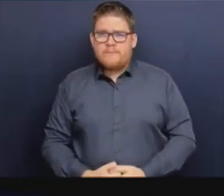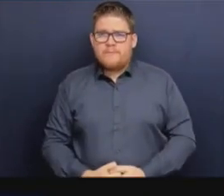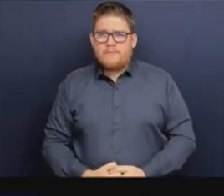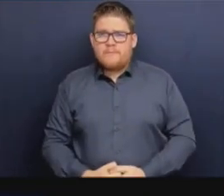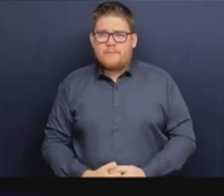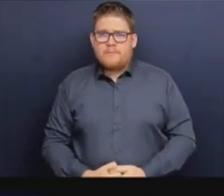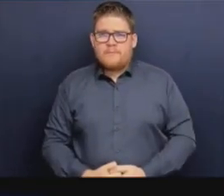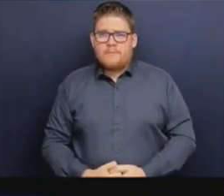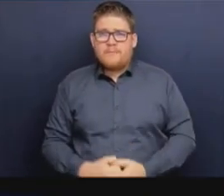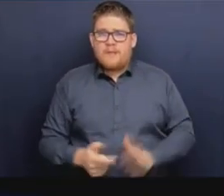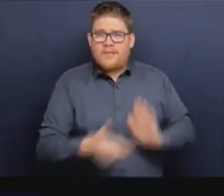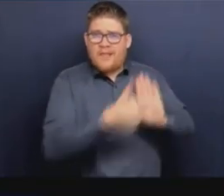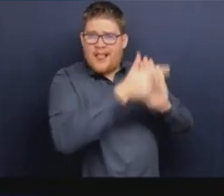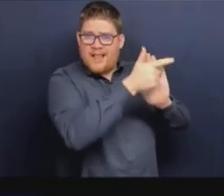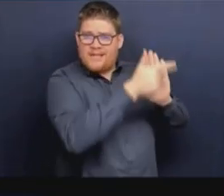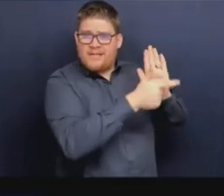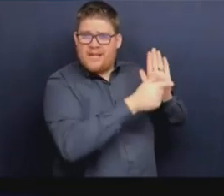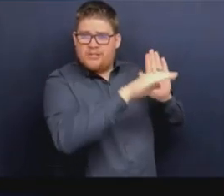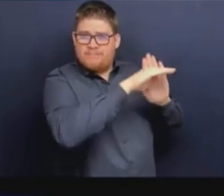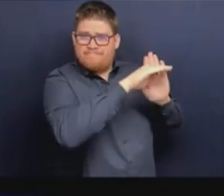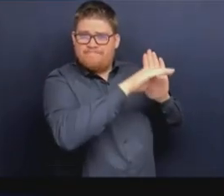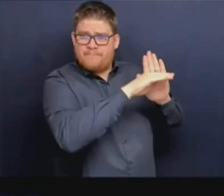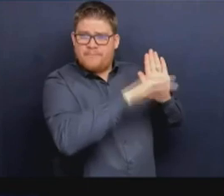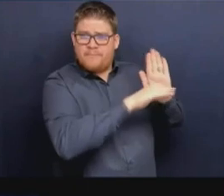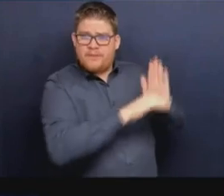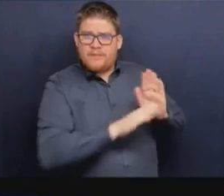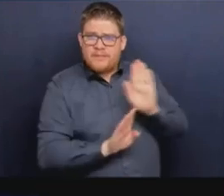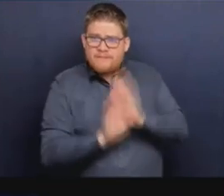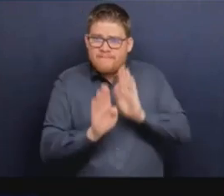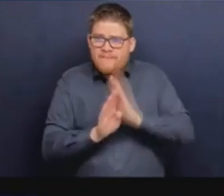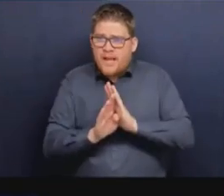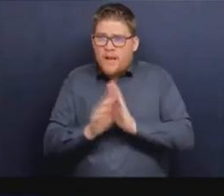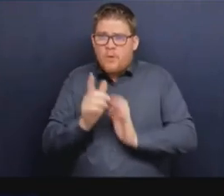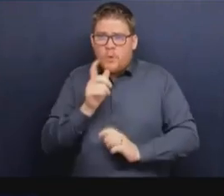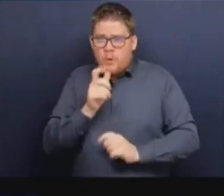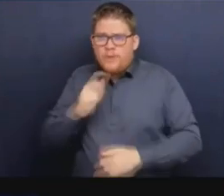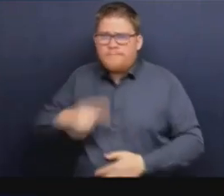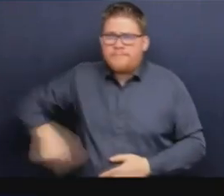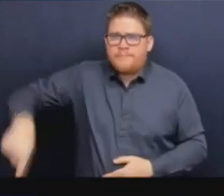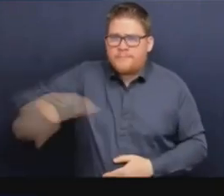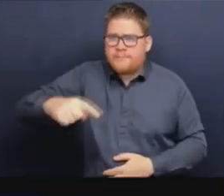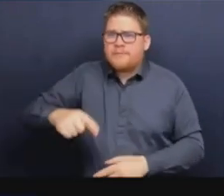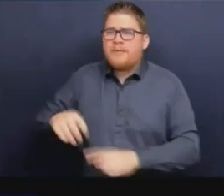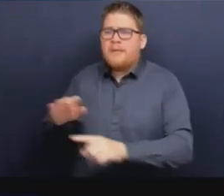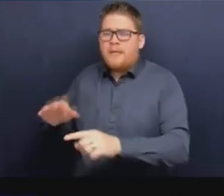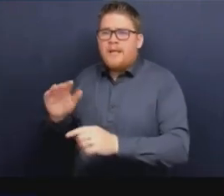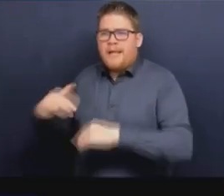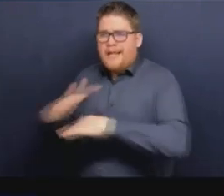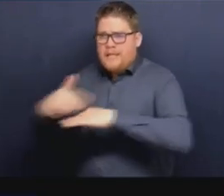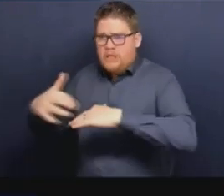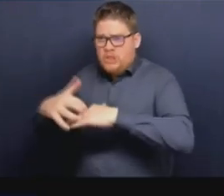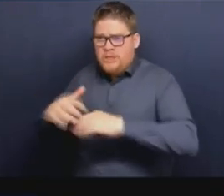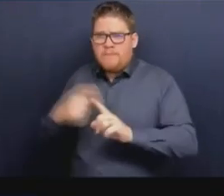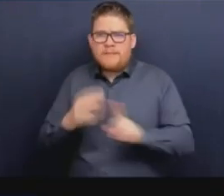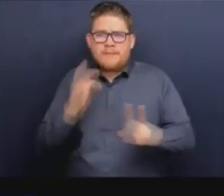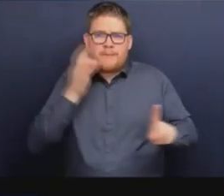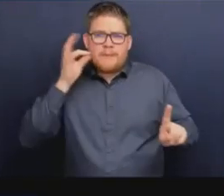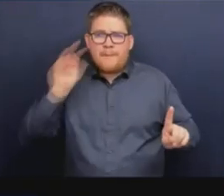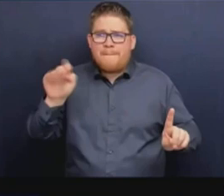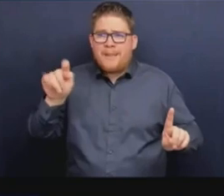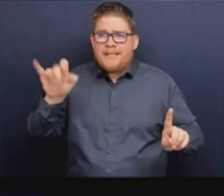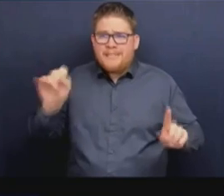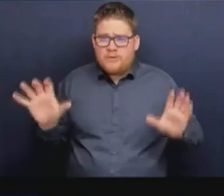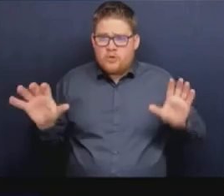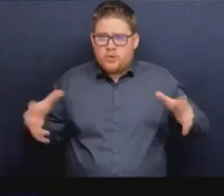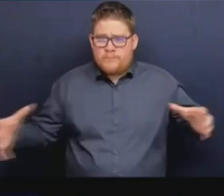co-developed with the Indigenous and Métis leadership, the first of its kind in Canada to be co-developed with